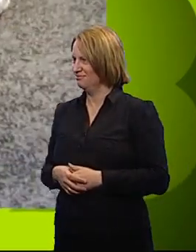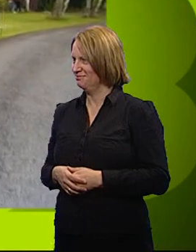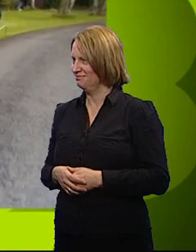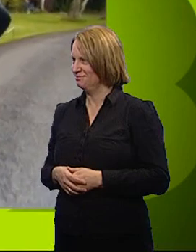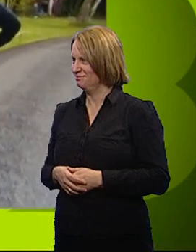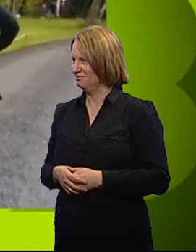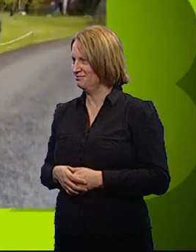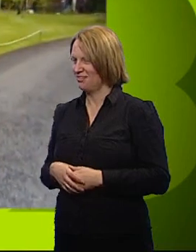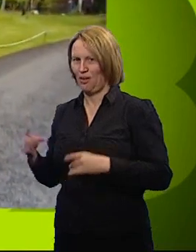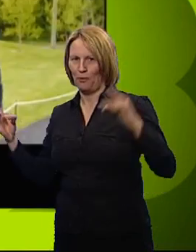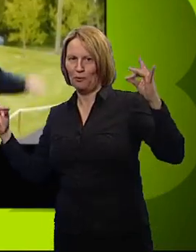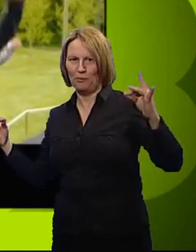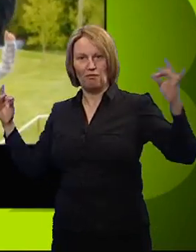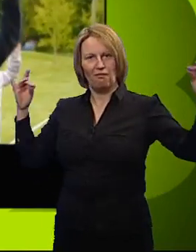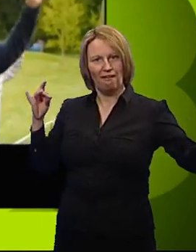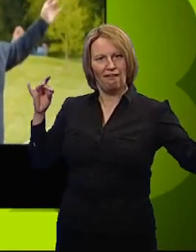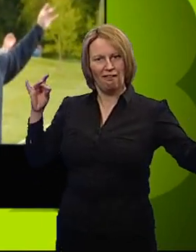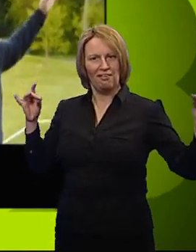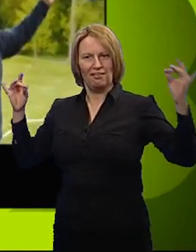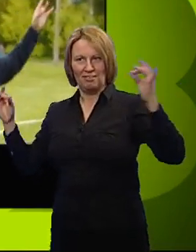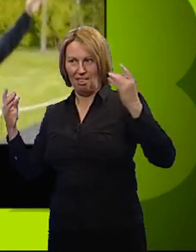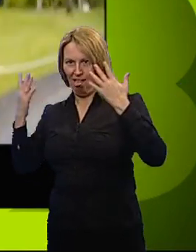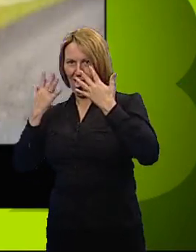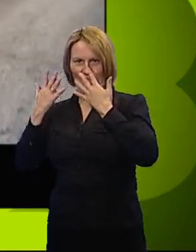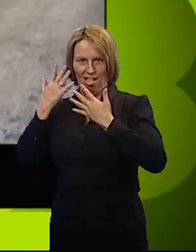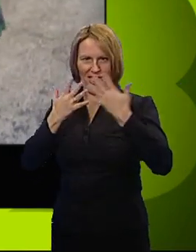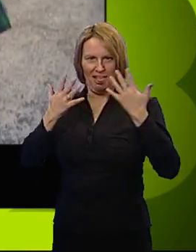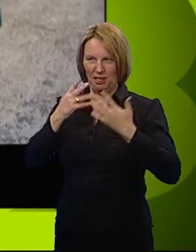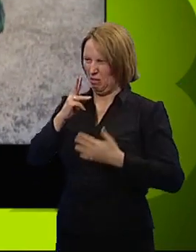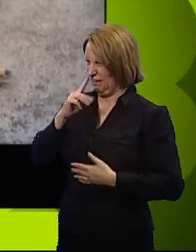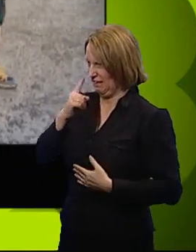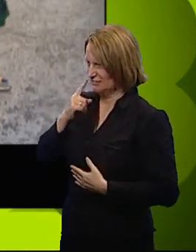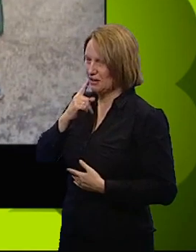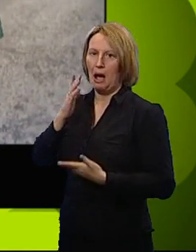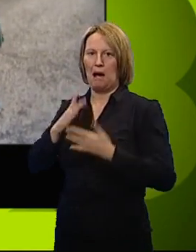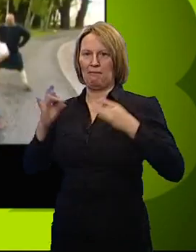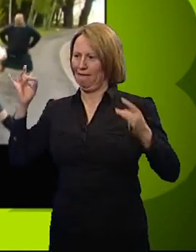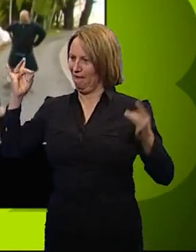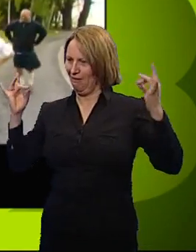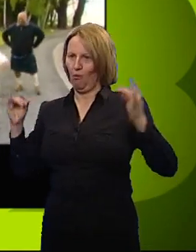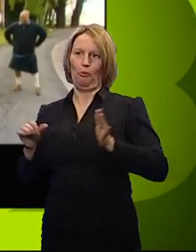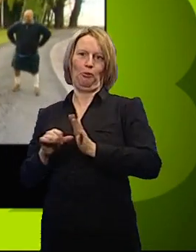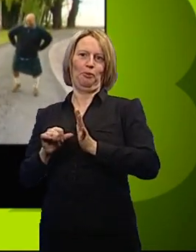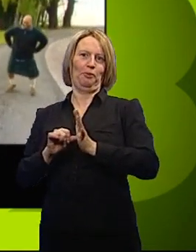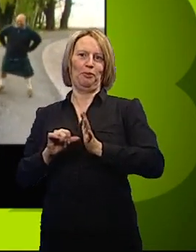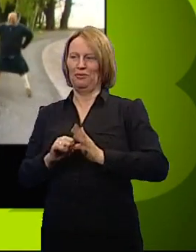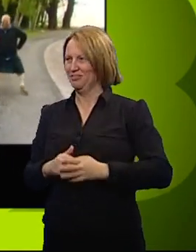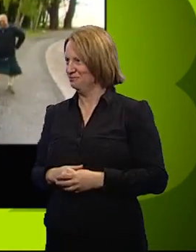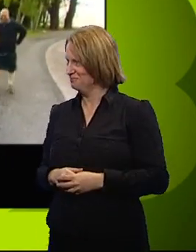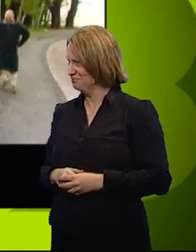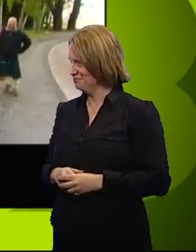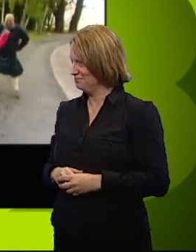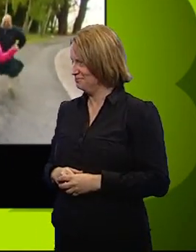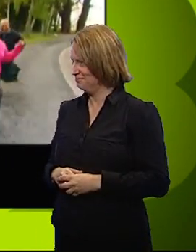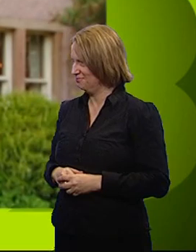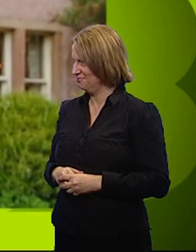way, and then you turn round. The Highland dancing was confusing, and it was also, it looked easy, but it was actually really hard because you had to get your feet